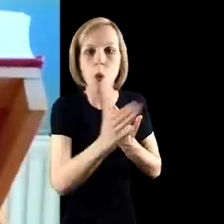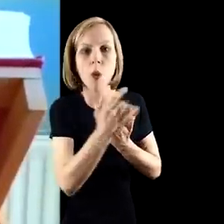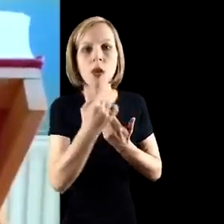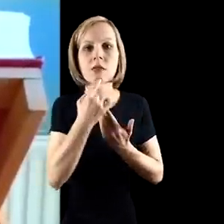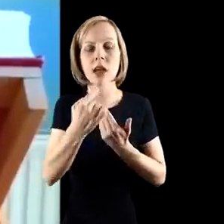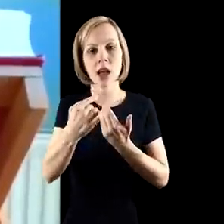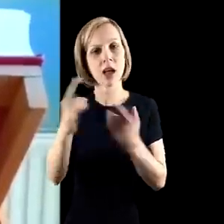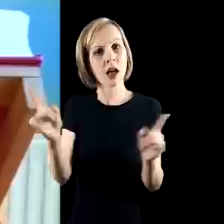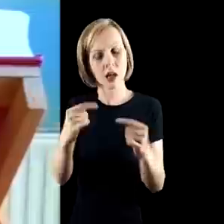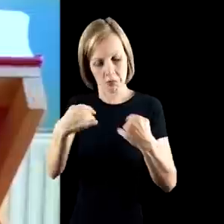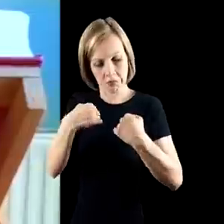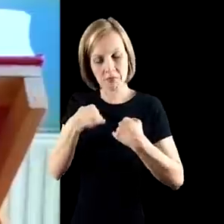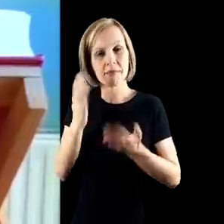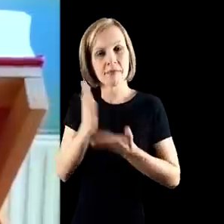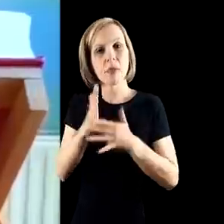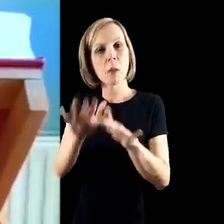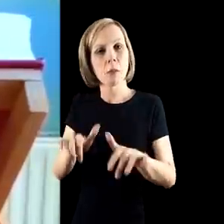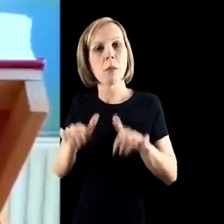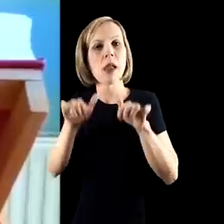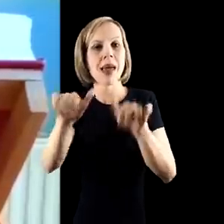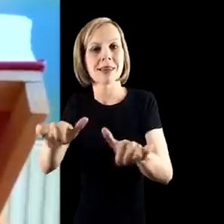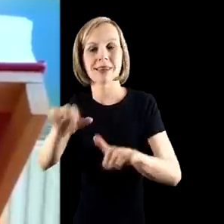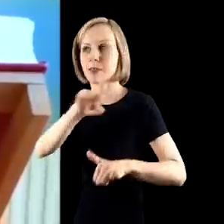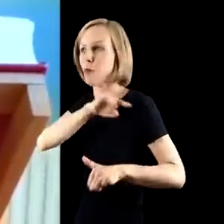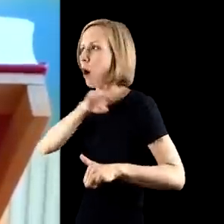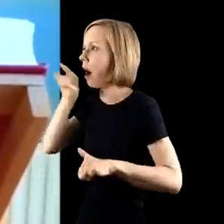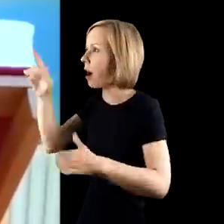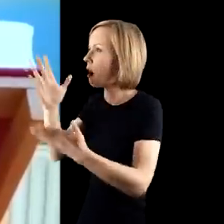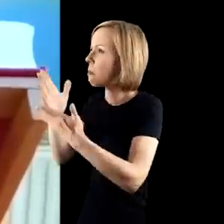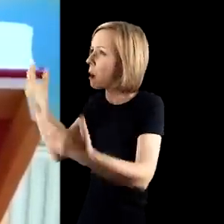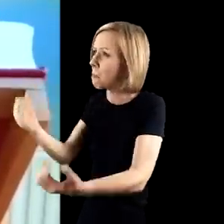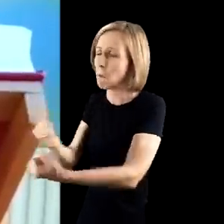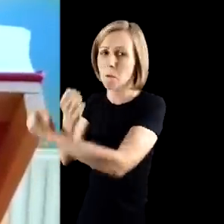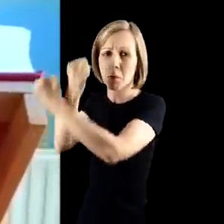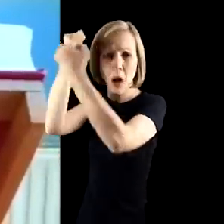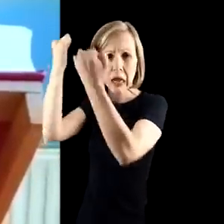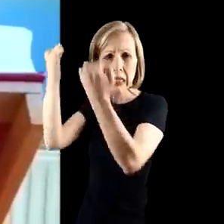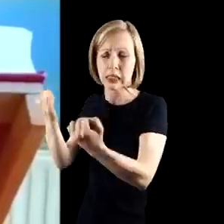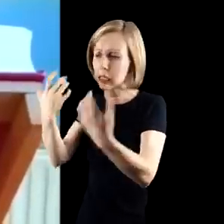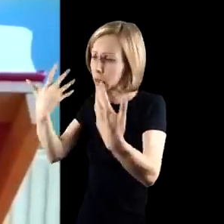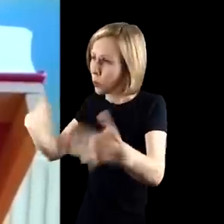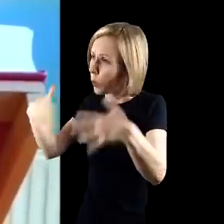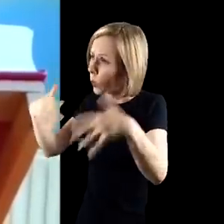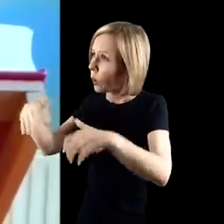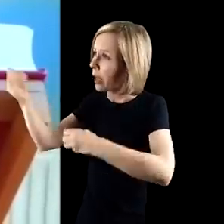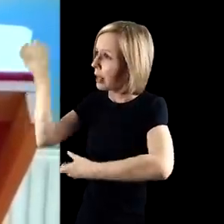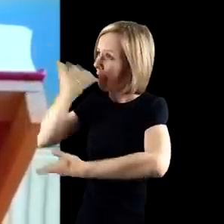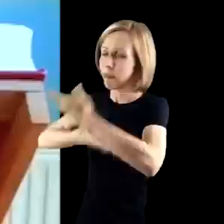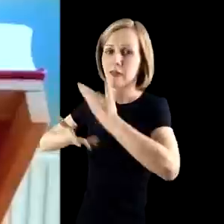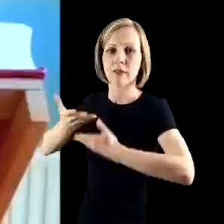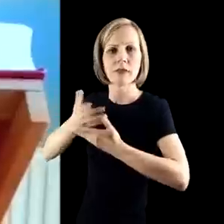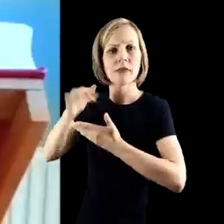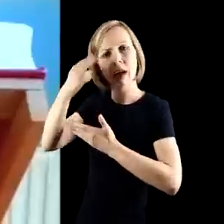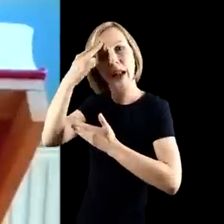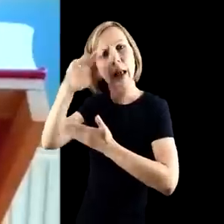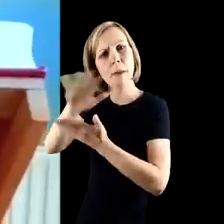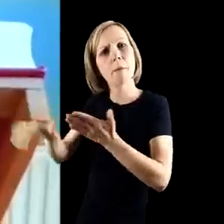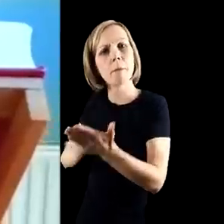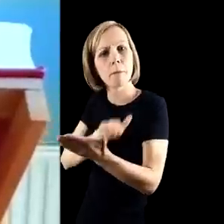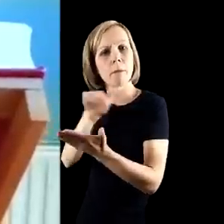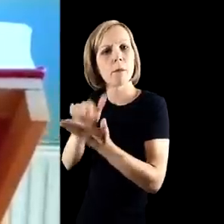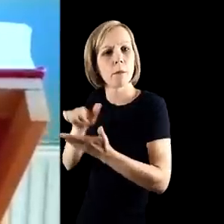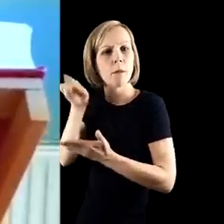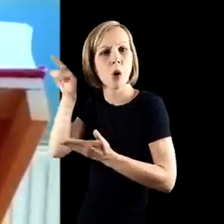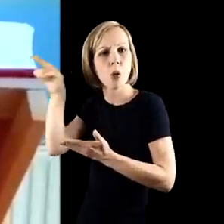call me blessed, for the Mighty One has done great things for me, and holy is his